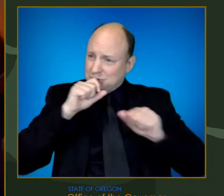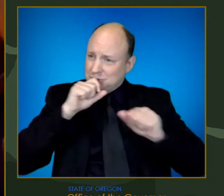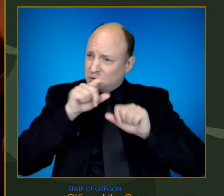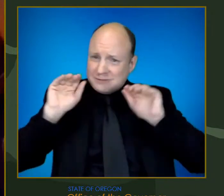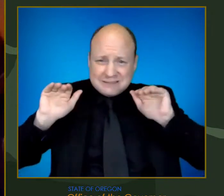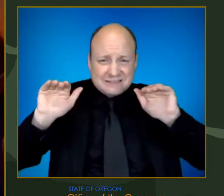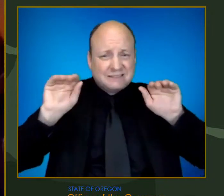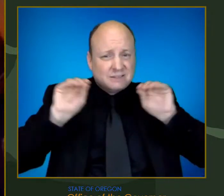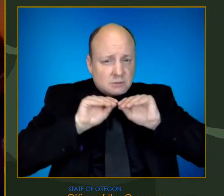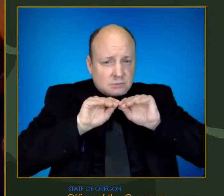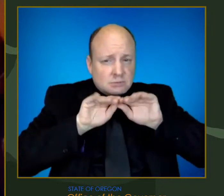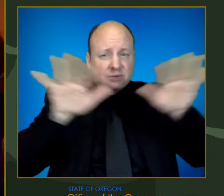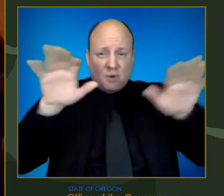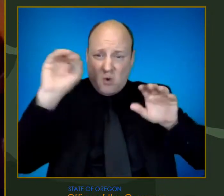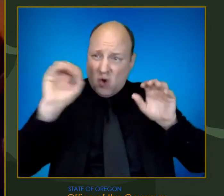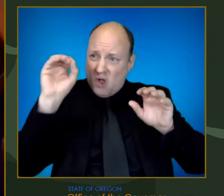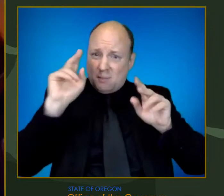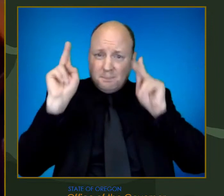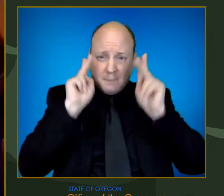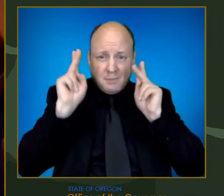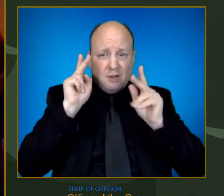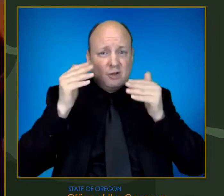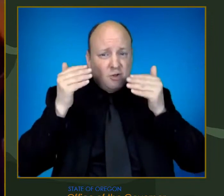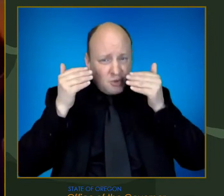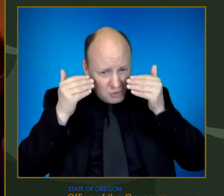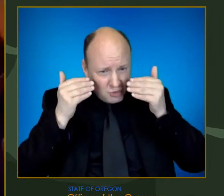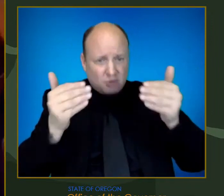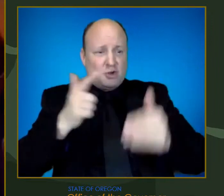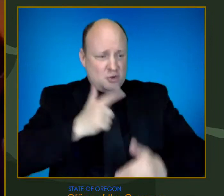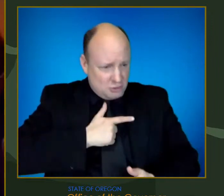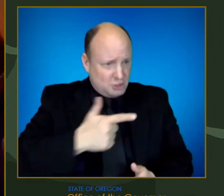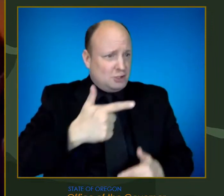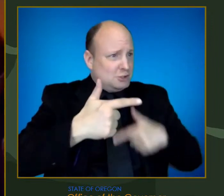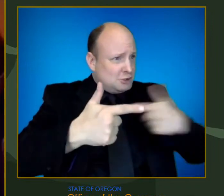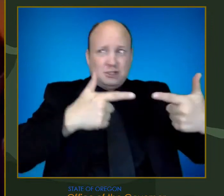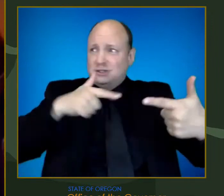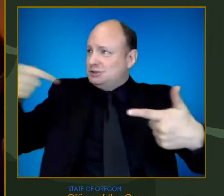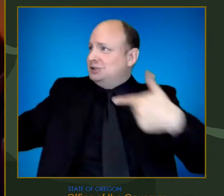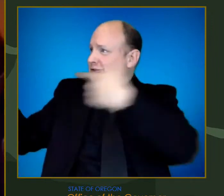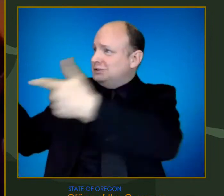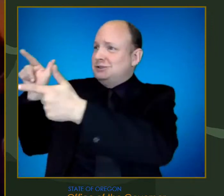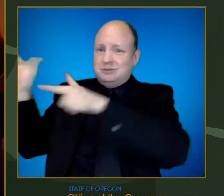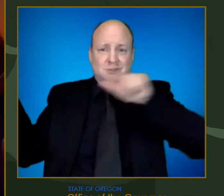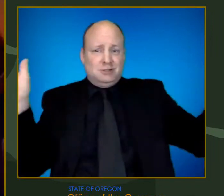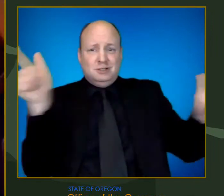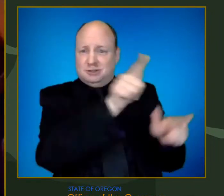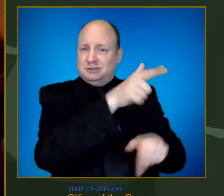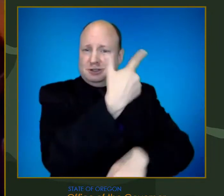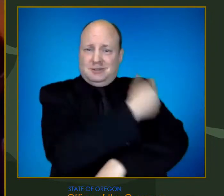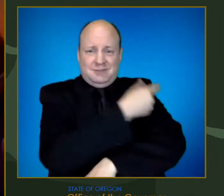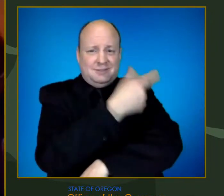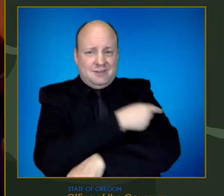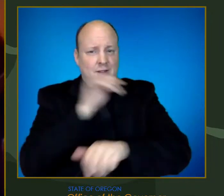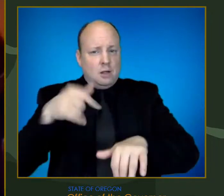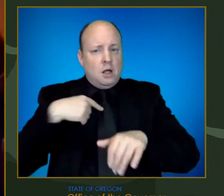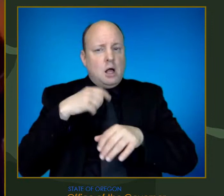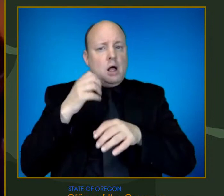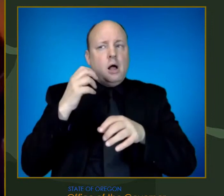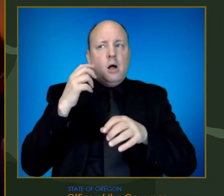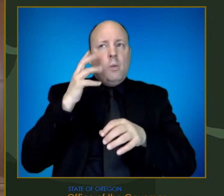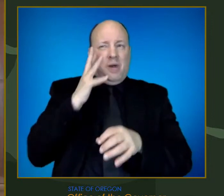up, make an appointment, get in line to get your vaccine, because that's the way we are really going to win this fight against the